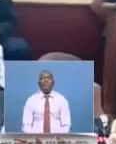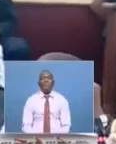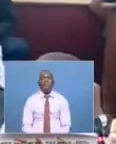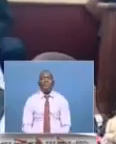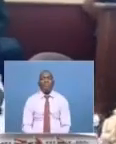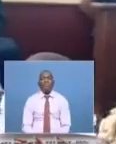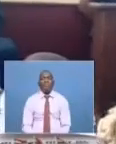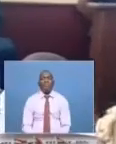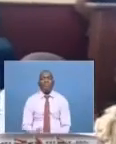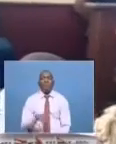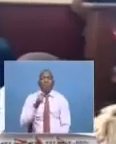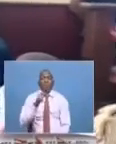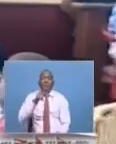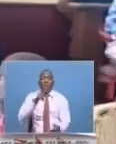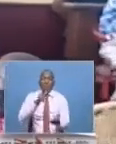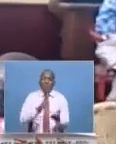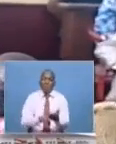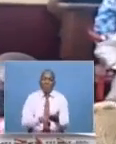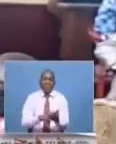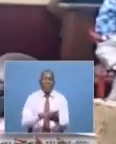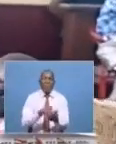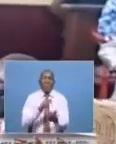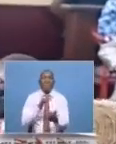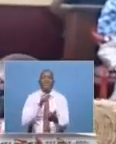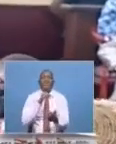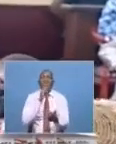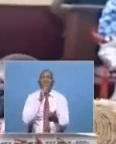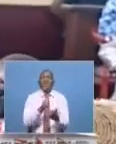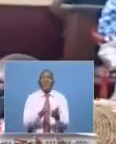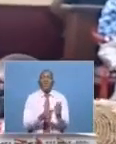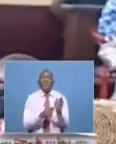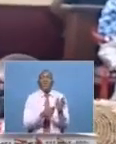did not reflect the ratio decidendi.